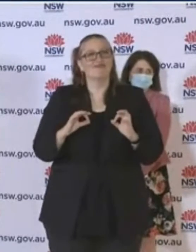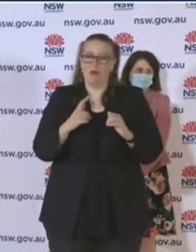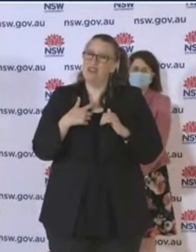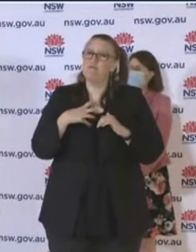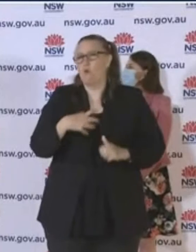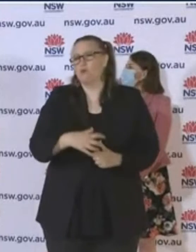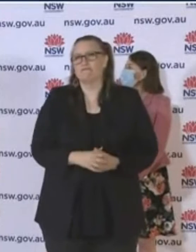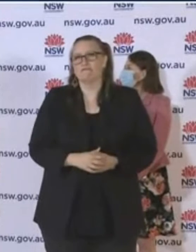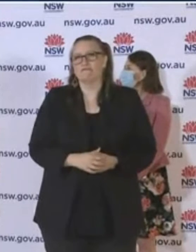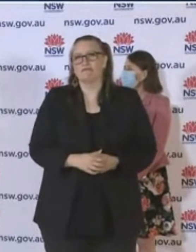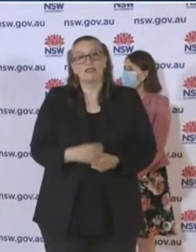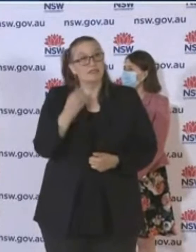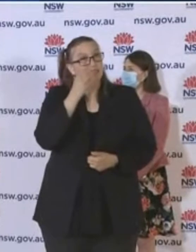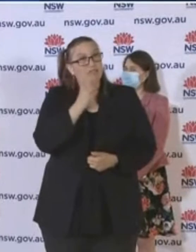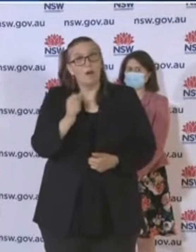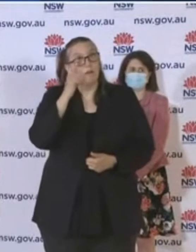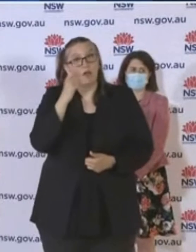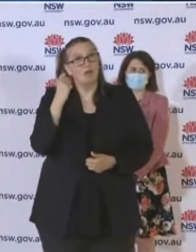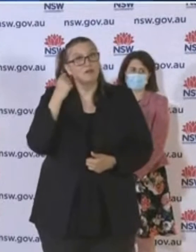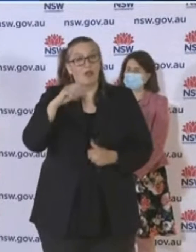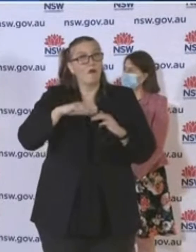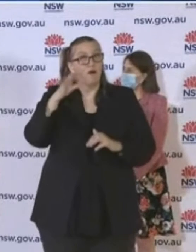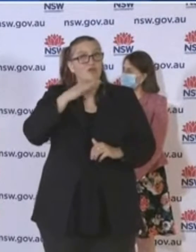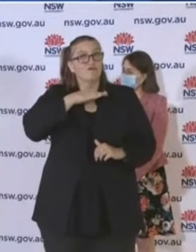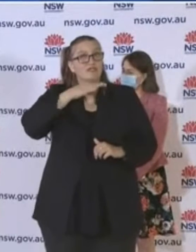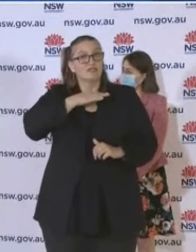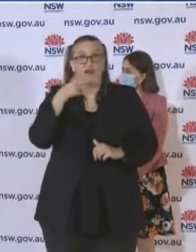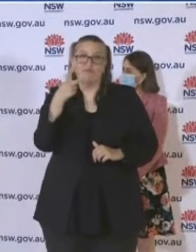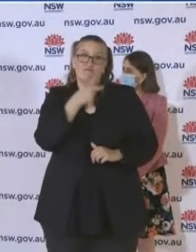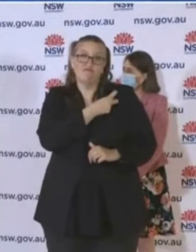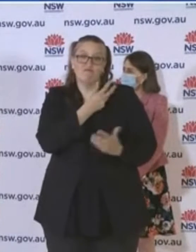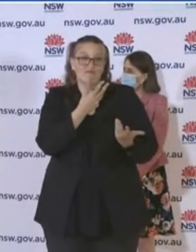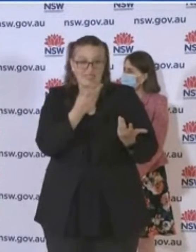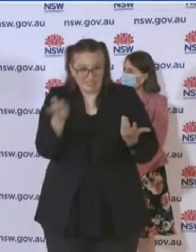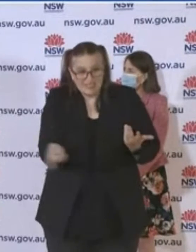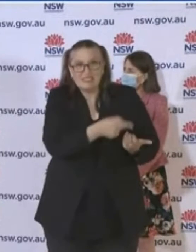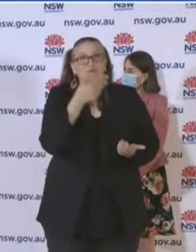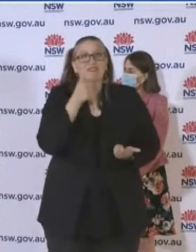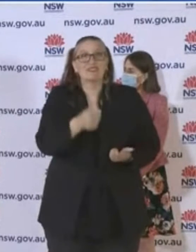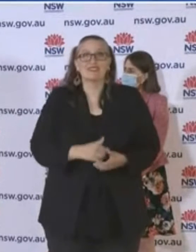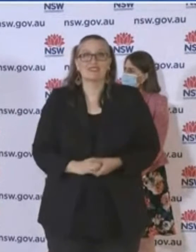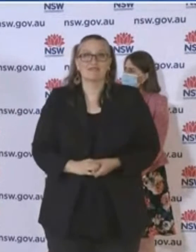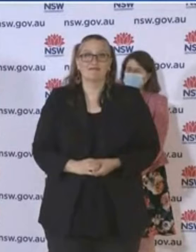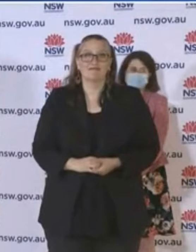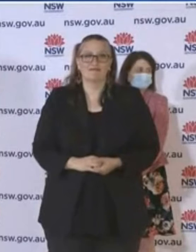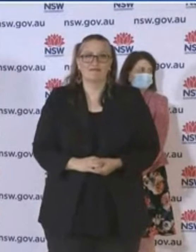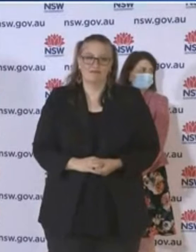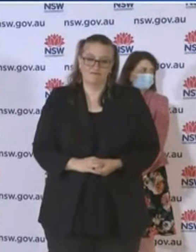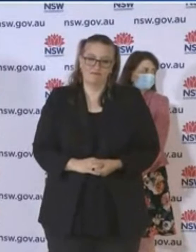a proportion of people who are at particularly high risk of complications who haven't yet been vaccinated. So